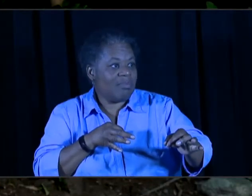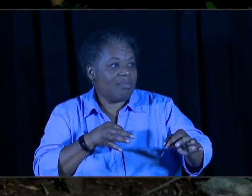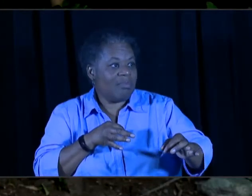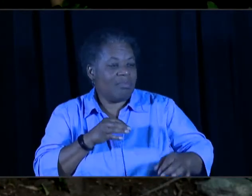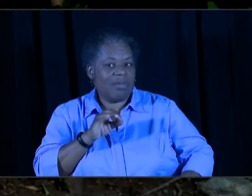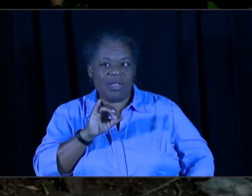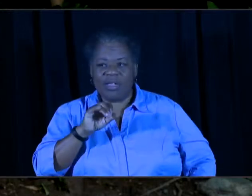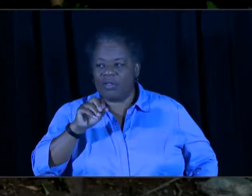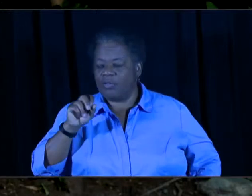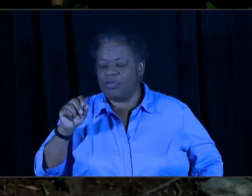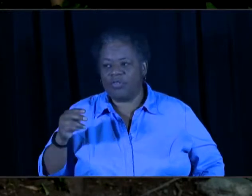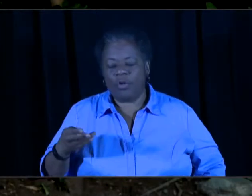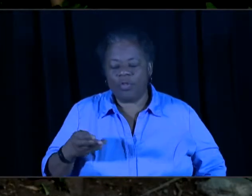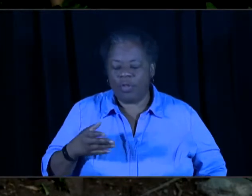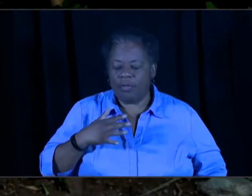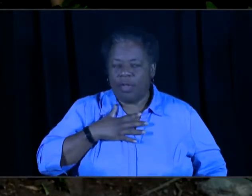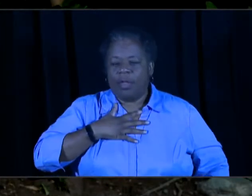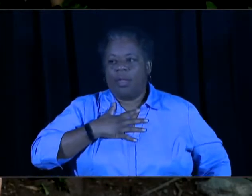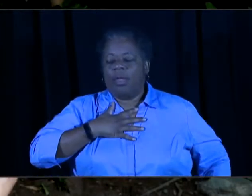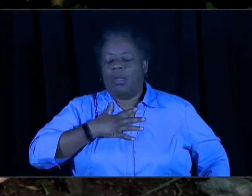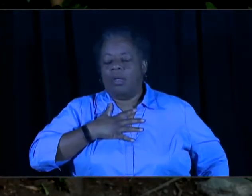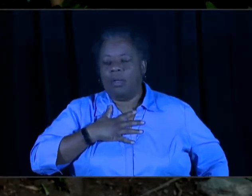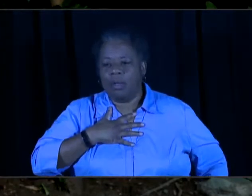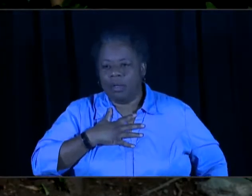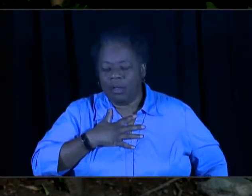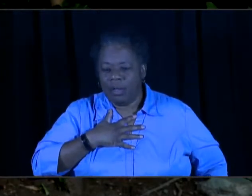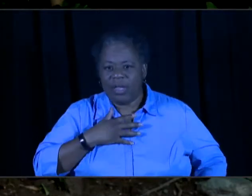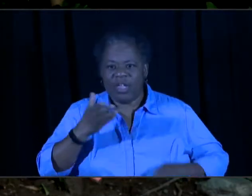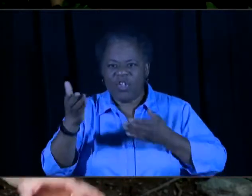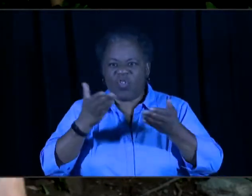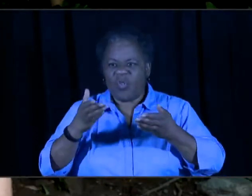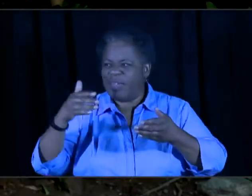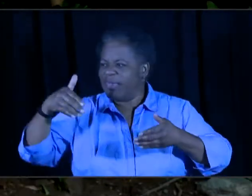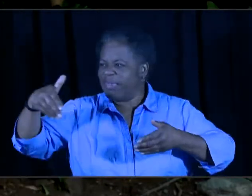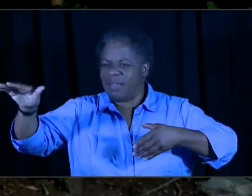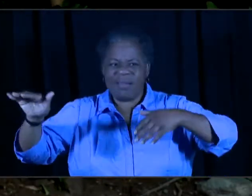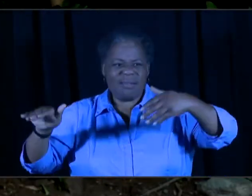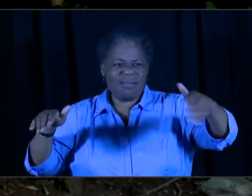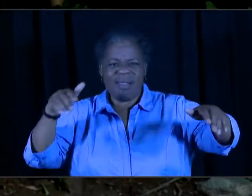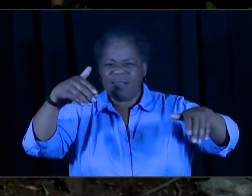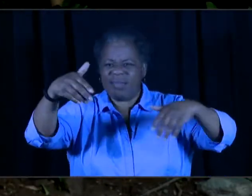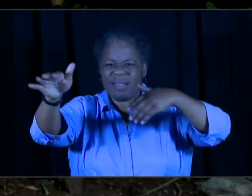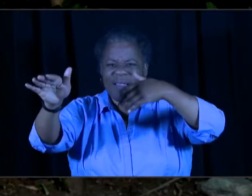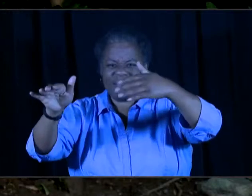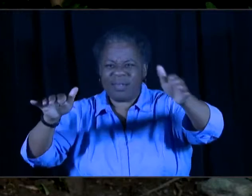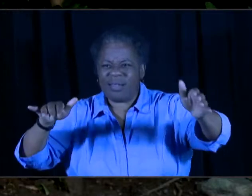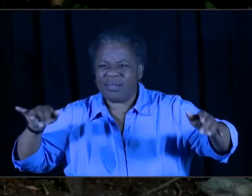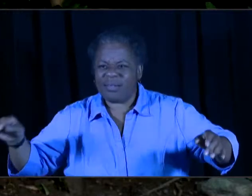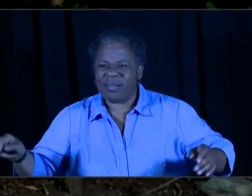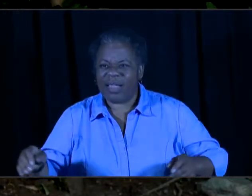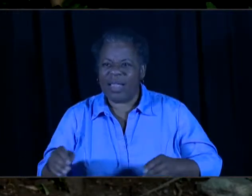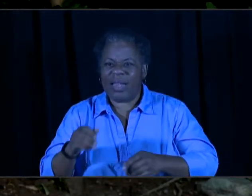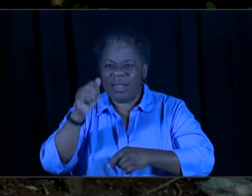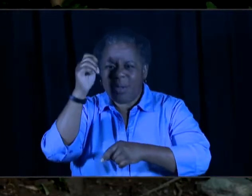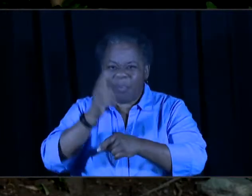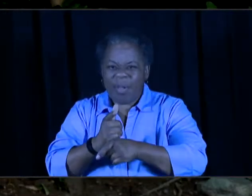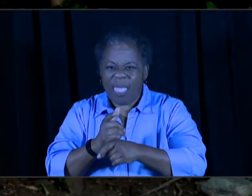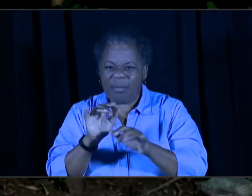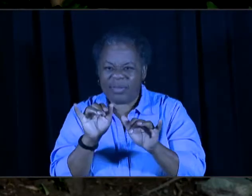Joseph could not bear it any longer. He sent all of his servants away, and when they had gone, he wept